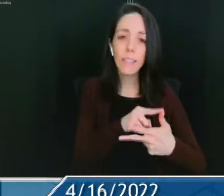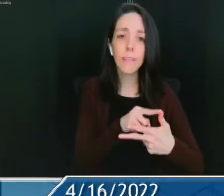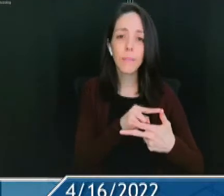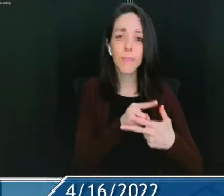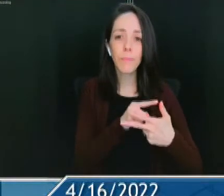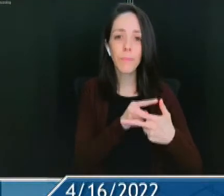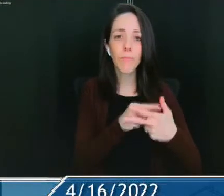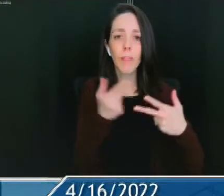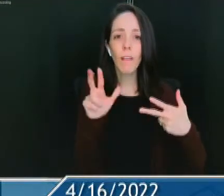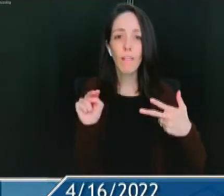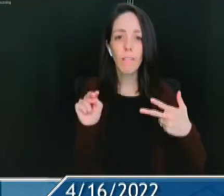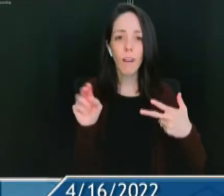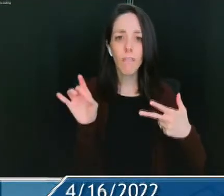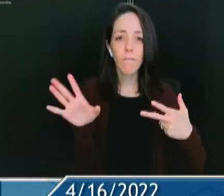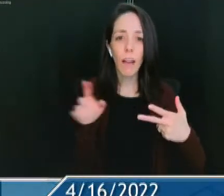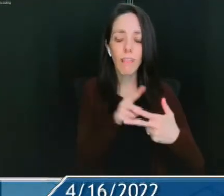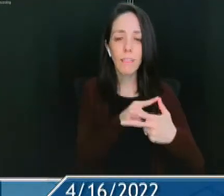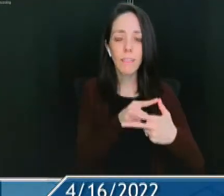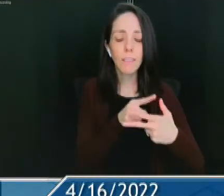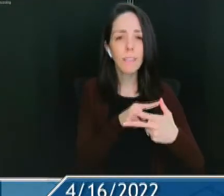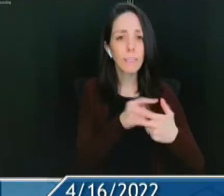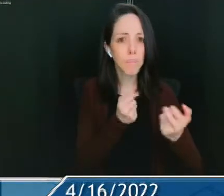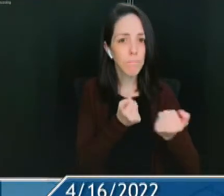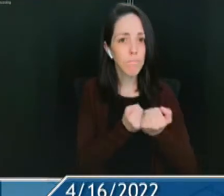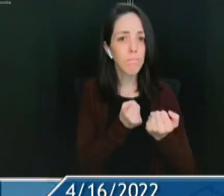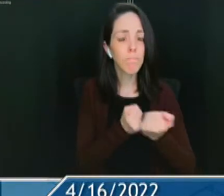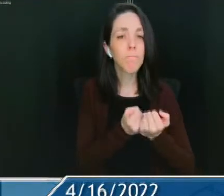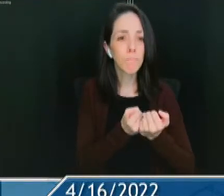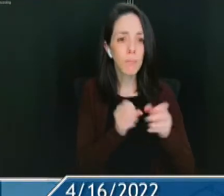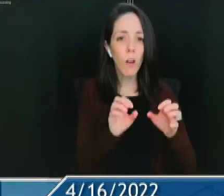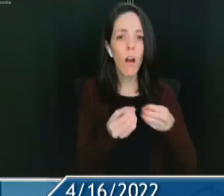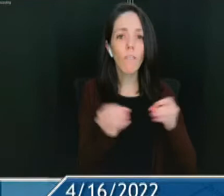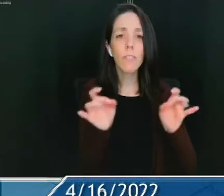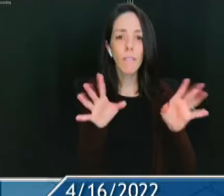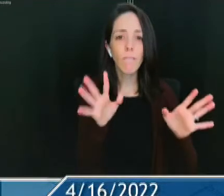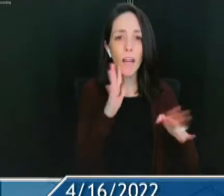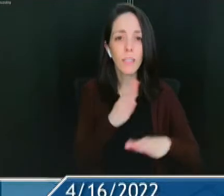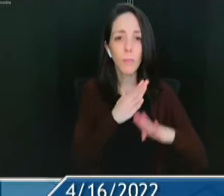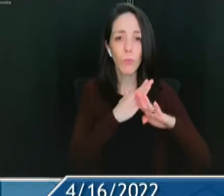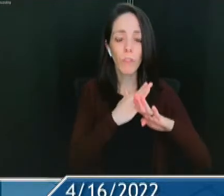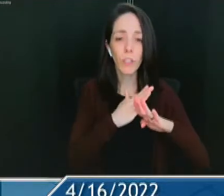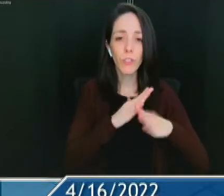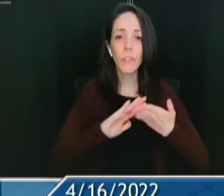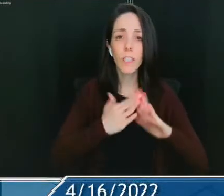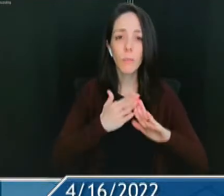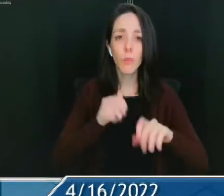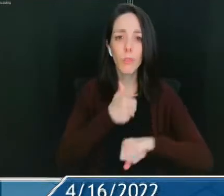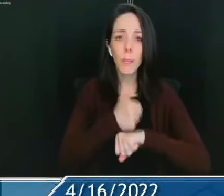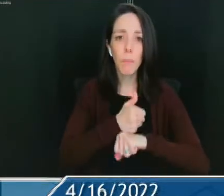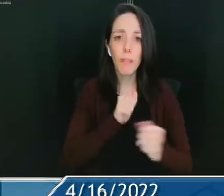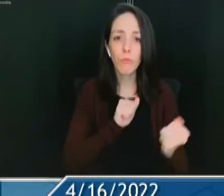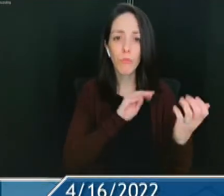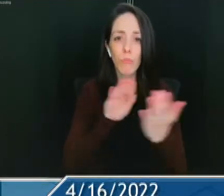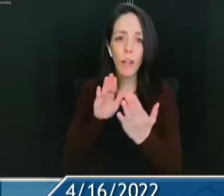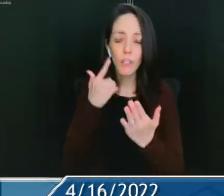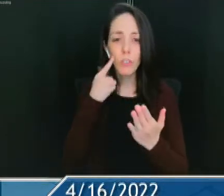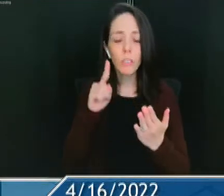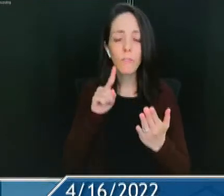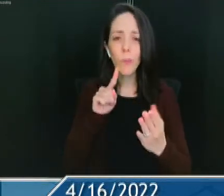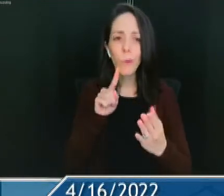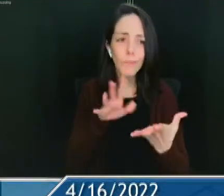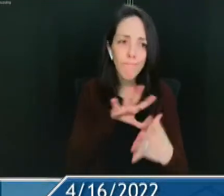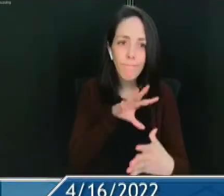gun violence, and making sure that we supported the Office of Violence Prevention and community-based strategies to engage people